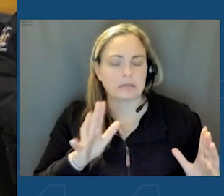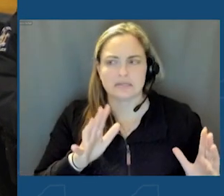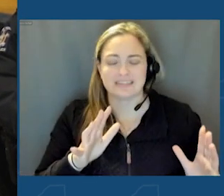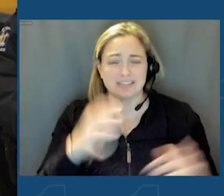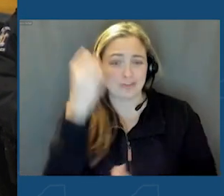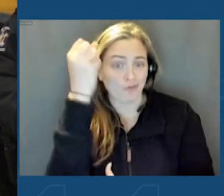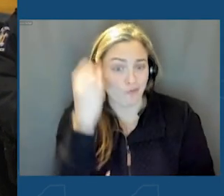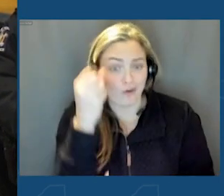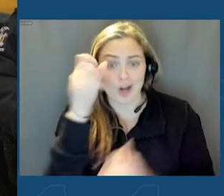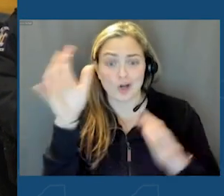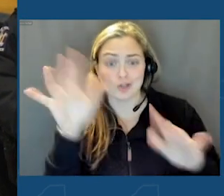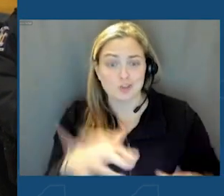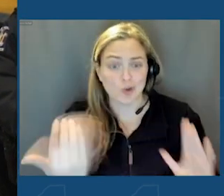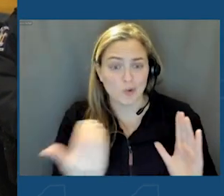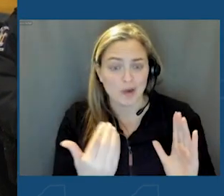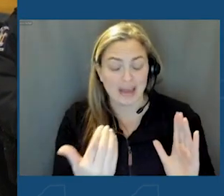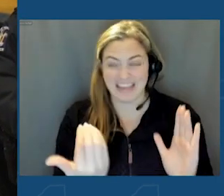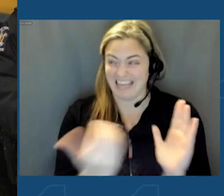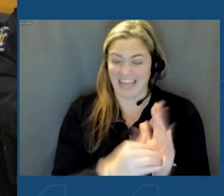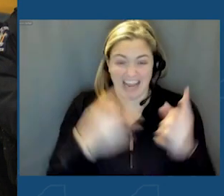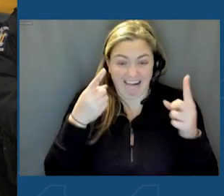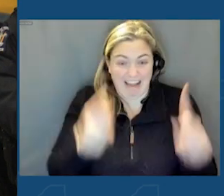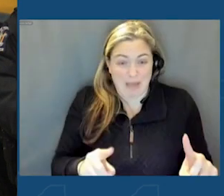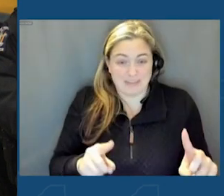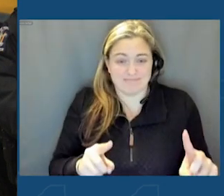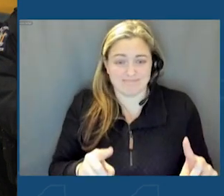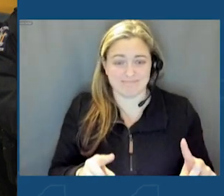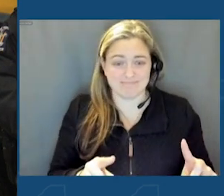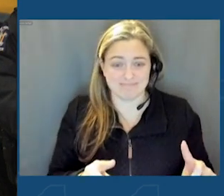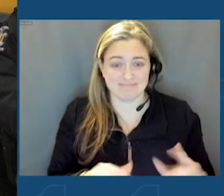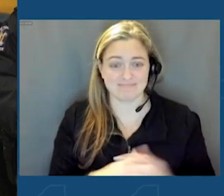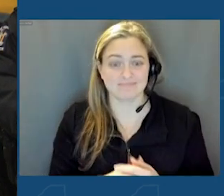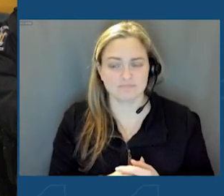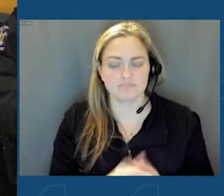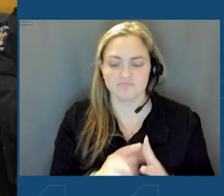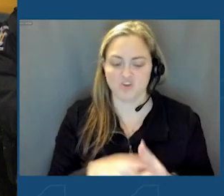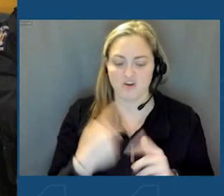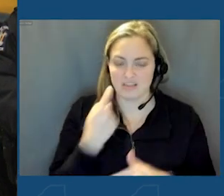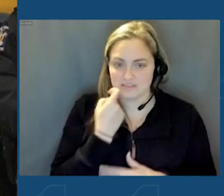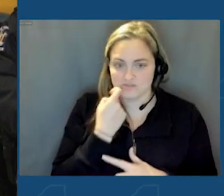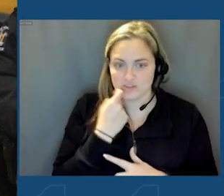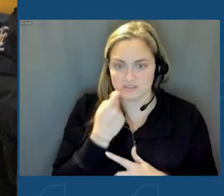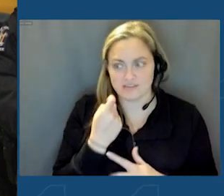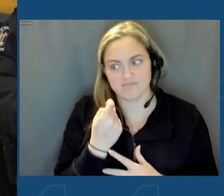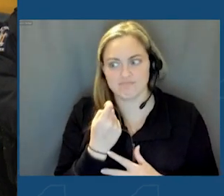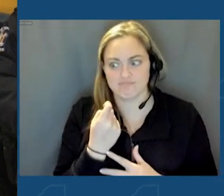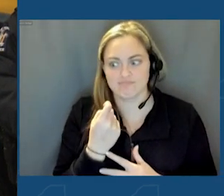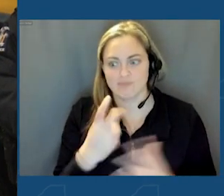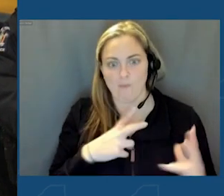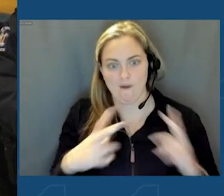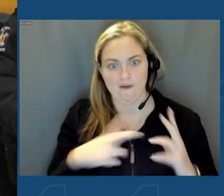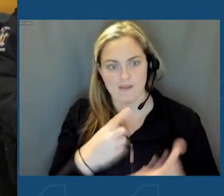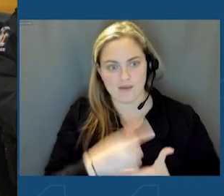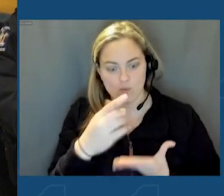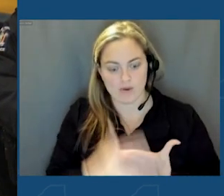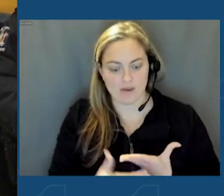yet here we are again with the Statewide event uh at the start of this holiday weekend unfortunately um it looks like the uh the